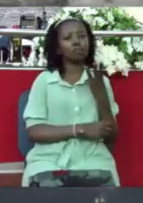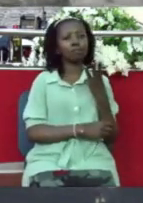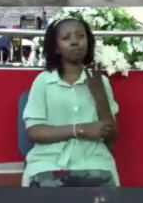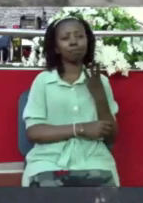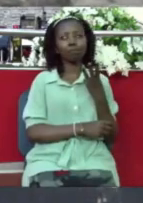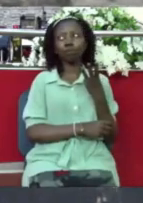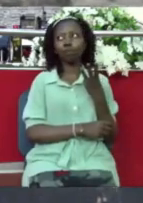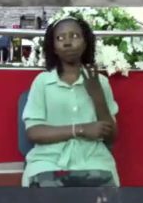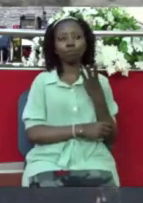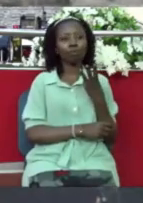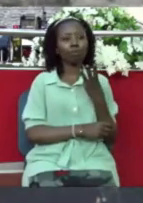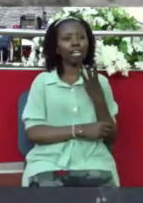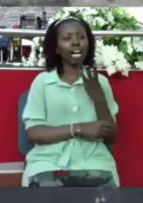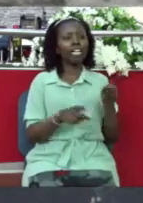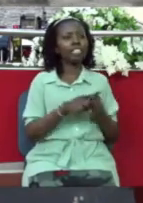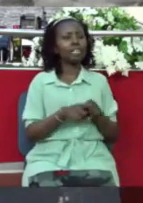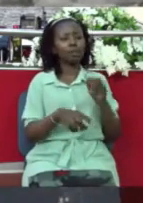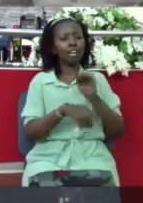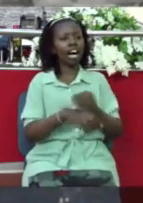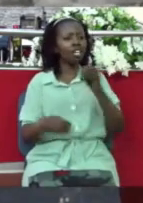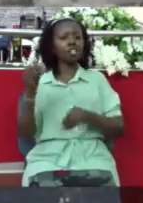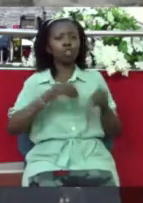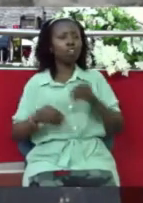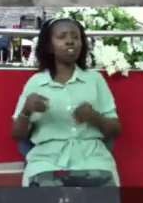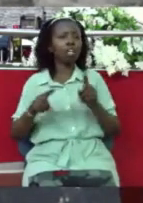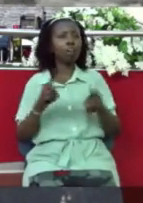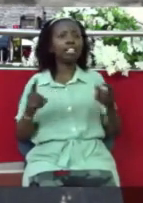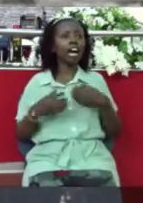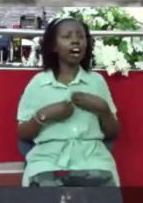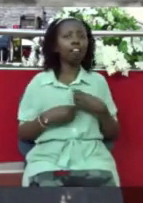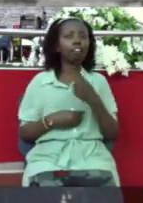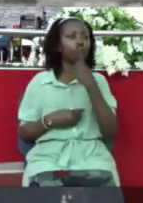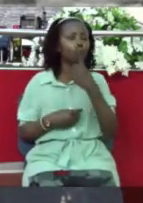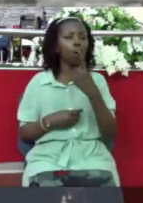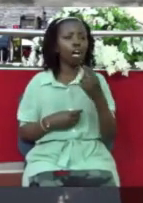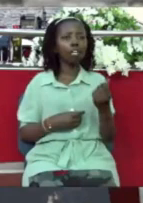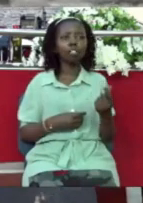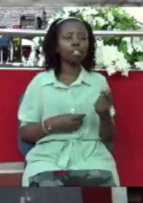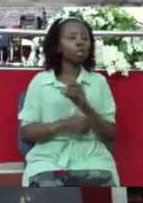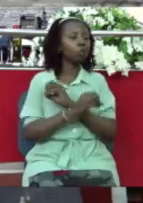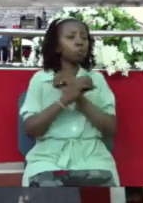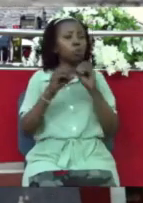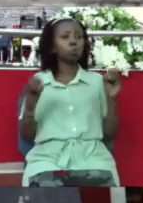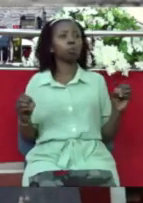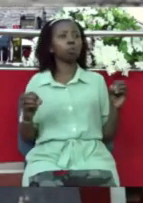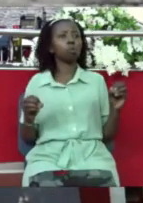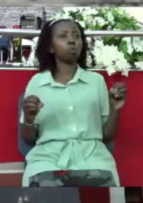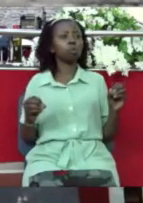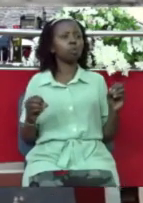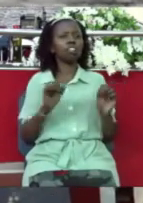kuwa moyo sana. Na umepewa offering, na ijafika shilingi moja na sumni. You're given an offer. Hata hakuna haja ya kupatia